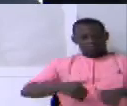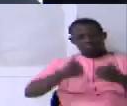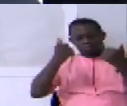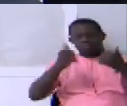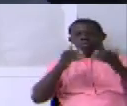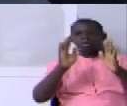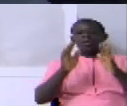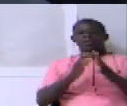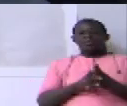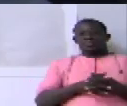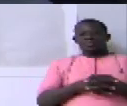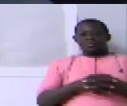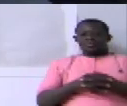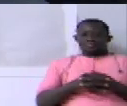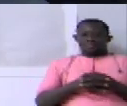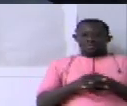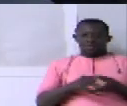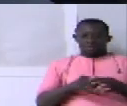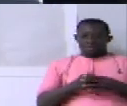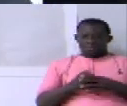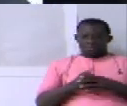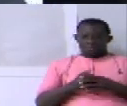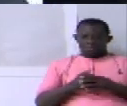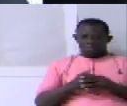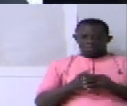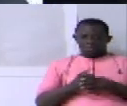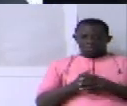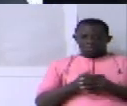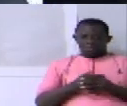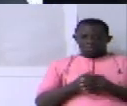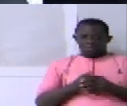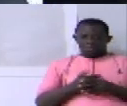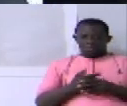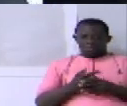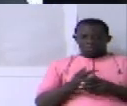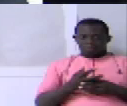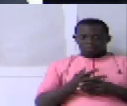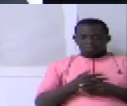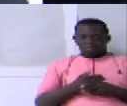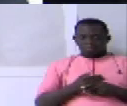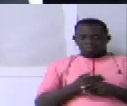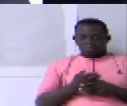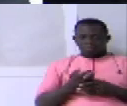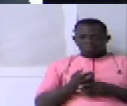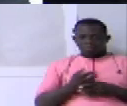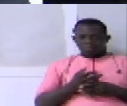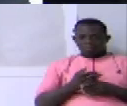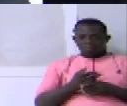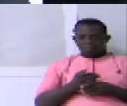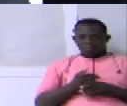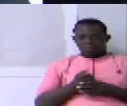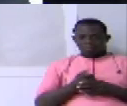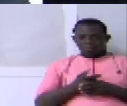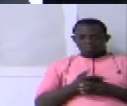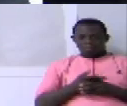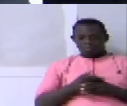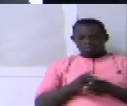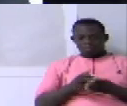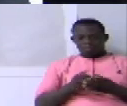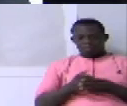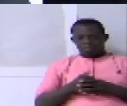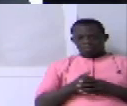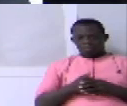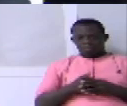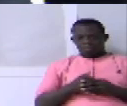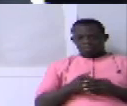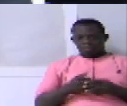Ye nyi ya maro lumenu di bituntol fanalu bina kibaro lumenu buntunna ke kafunyoma kasafero ke animbe